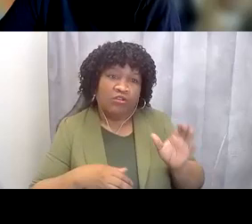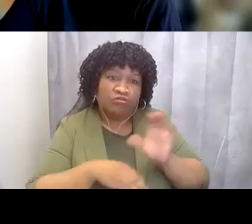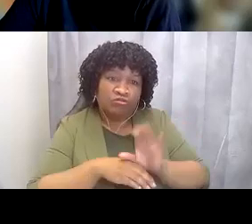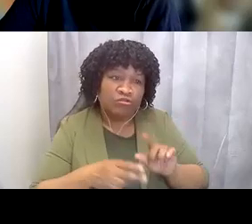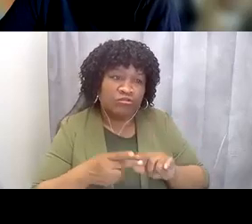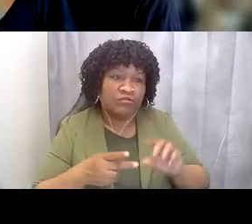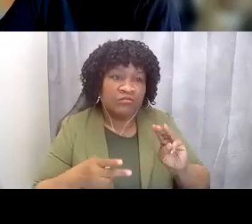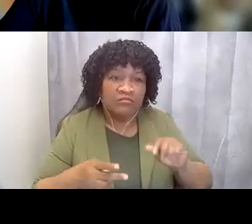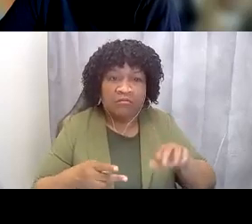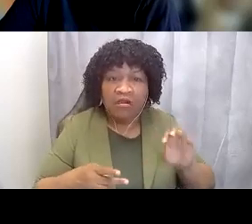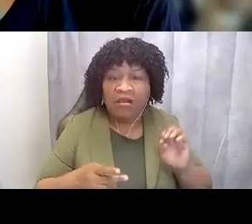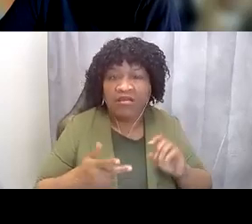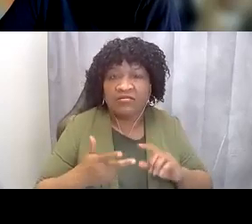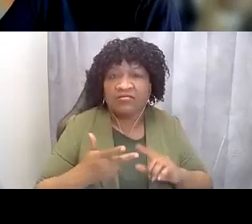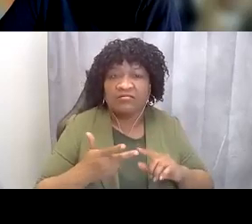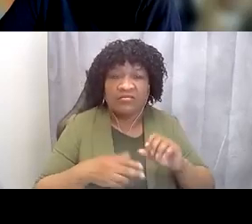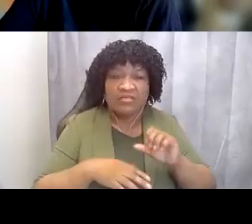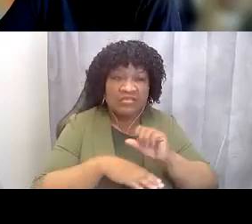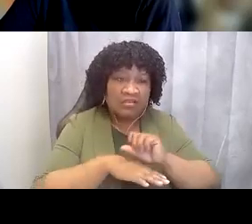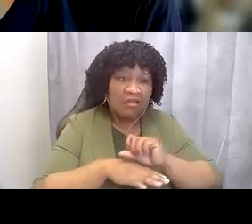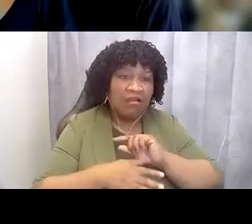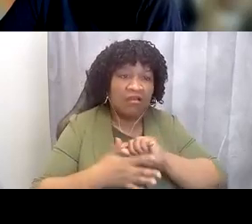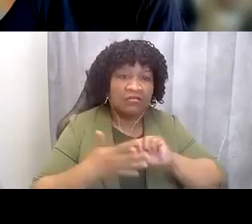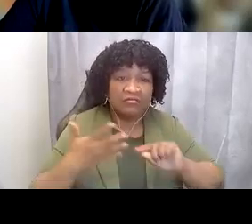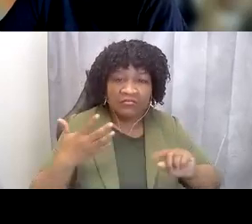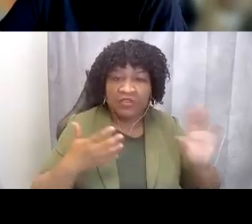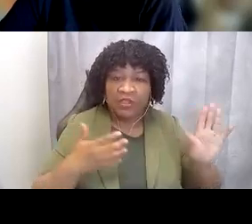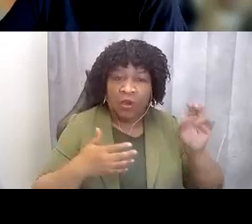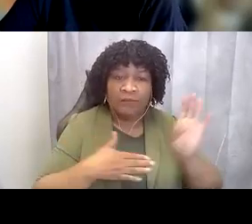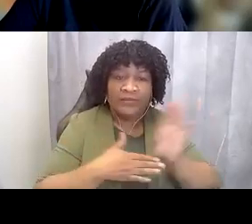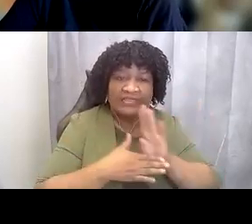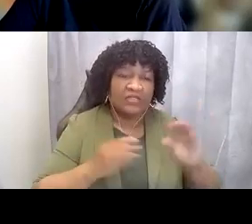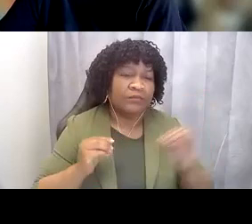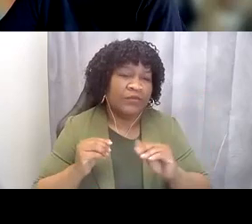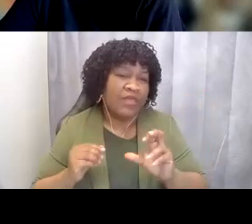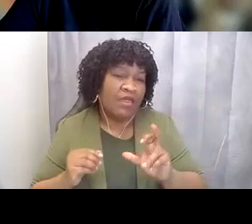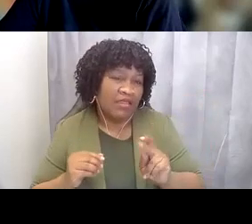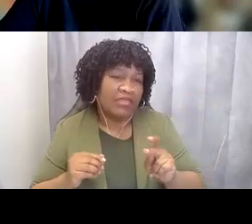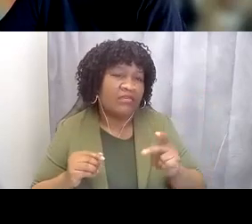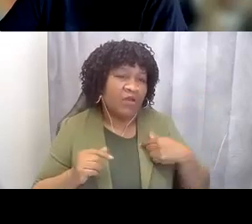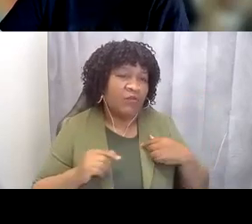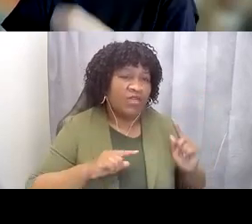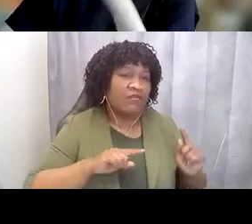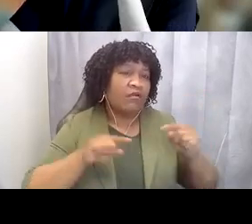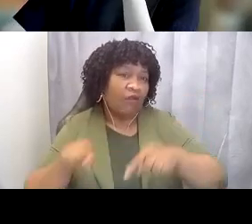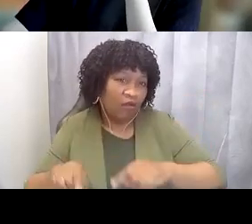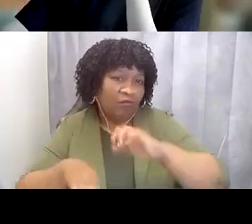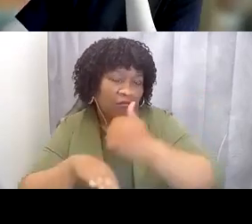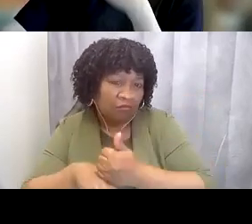mosque, synagogue, organization, business, if you could put that link in there too, that would be really helpful.